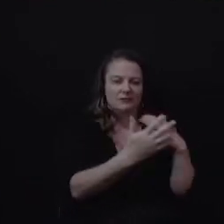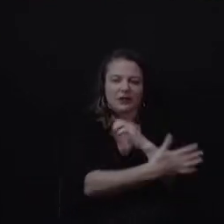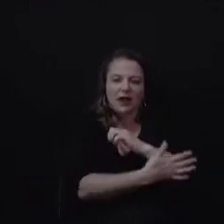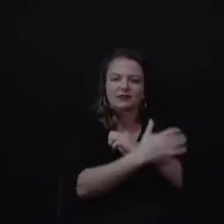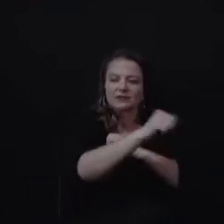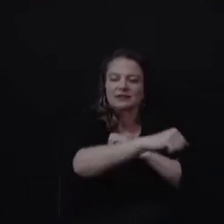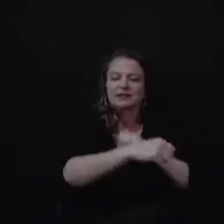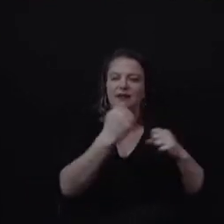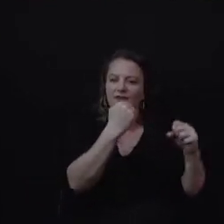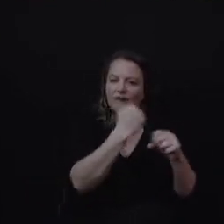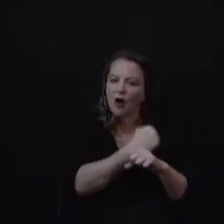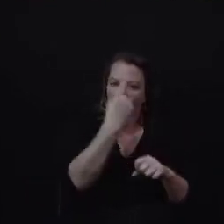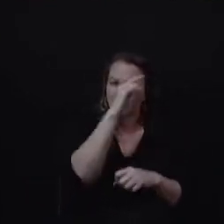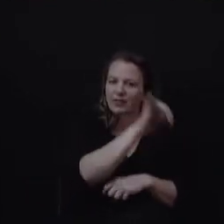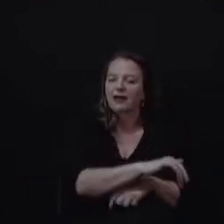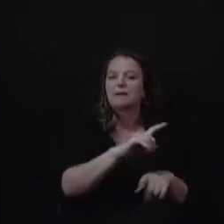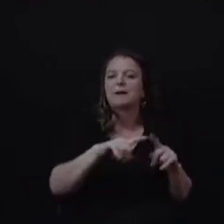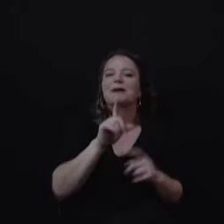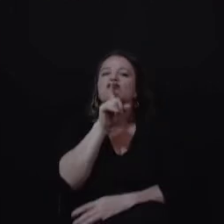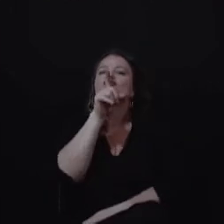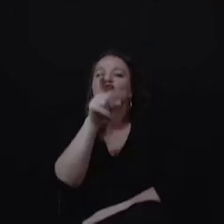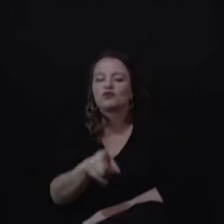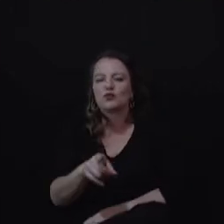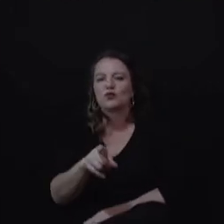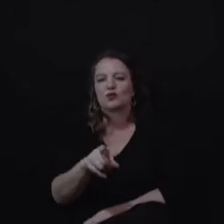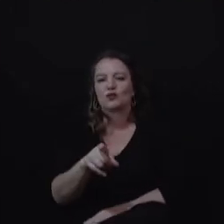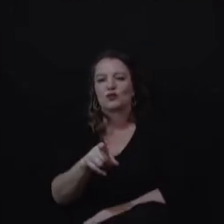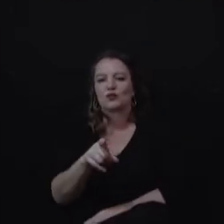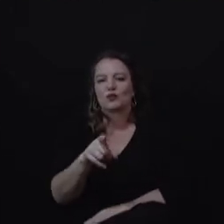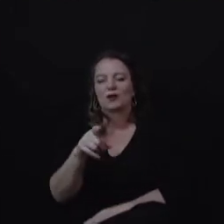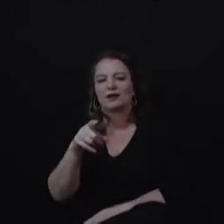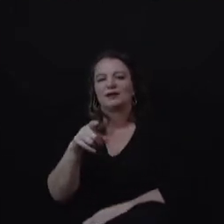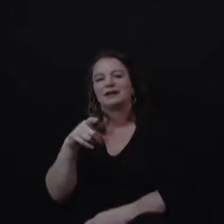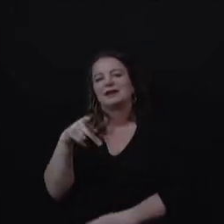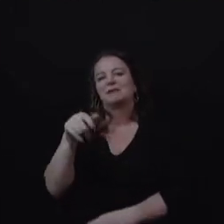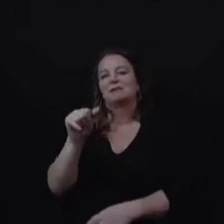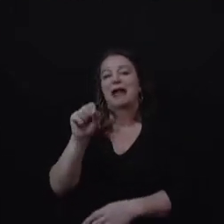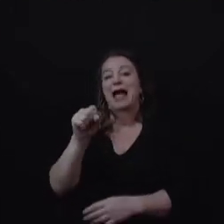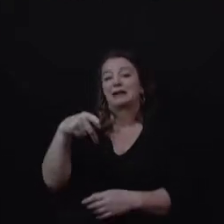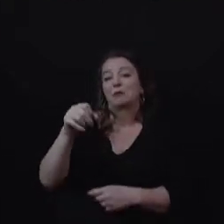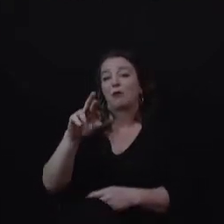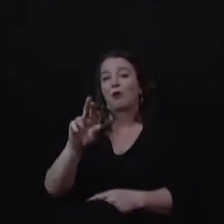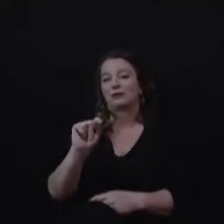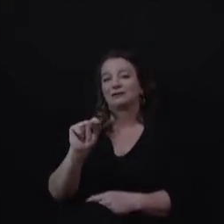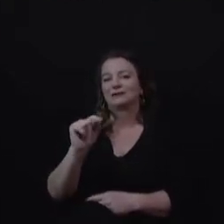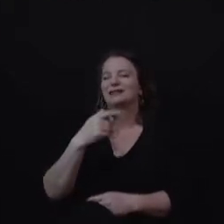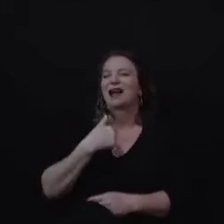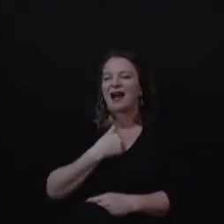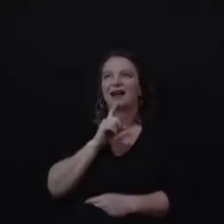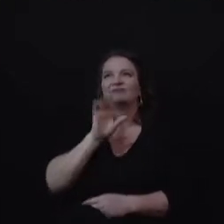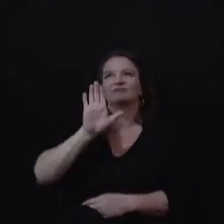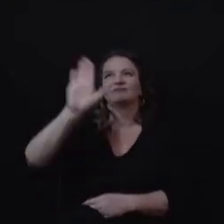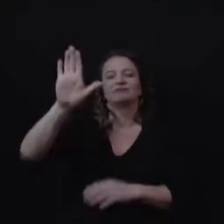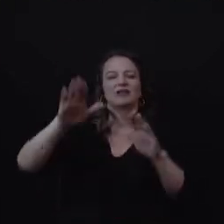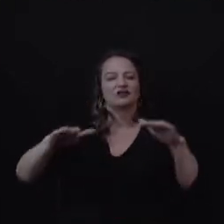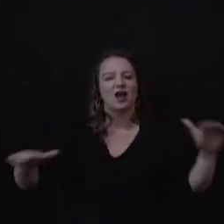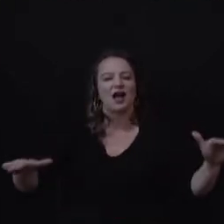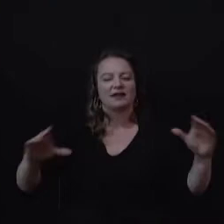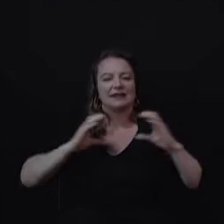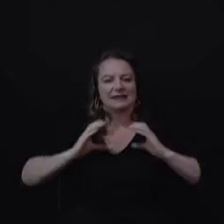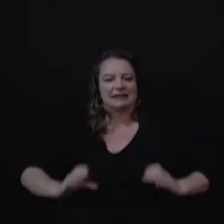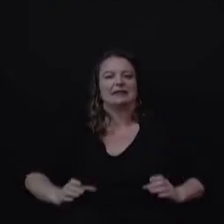true citizenship, my true passport, I'm a child of the living God. I'm a citizen of